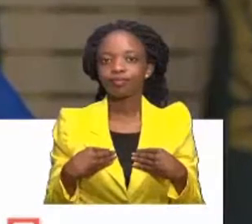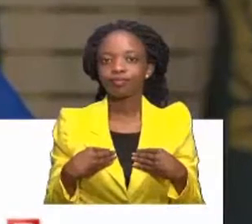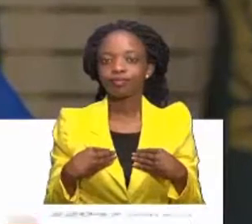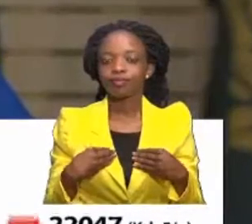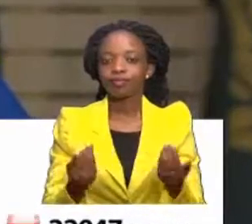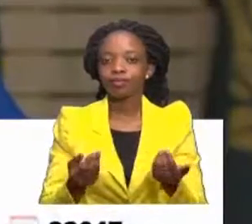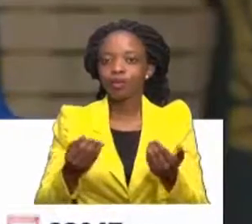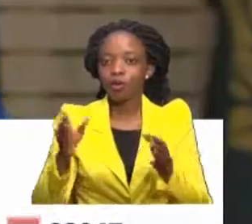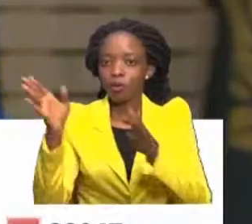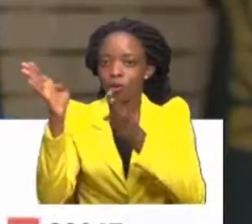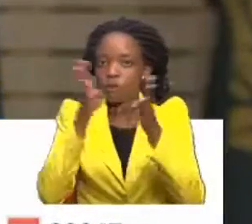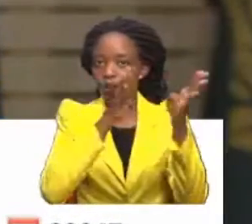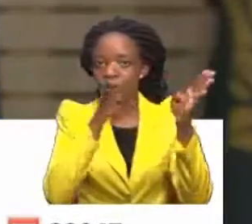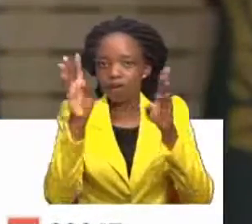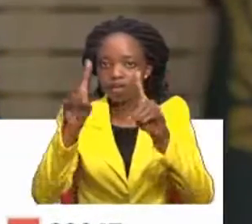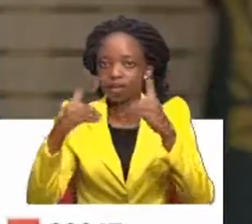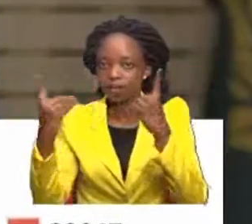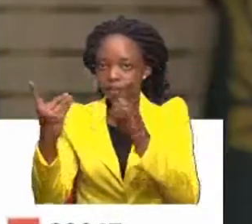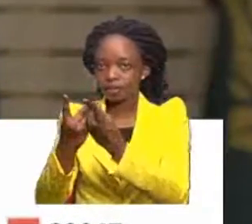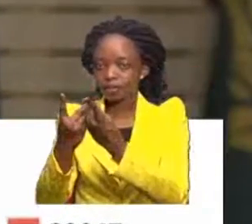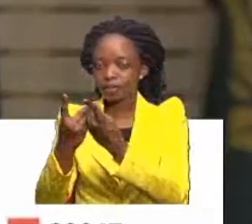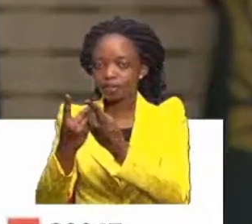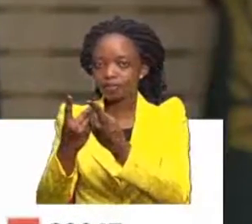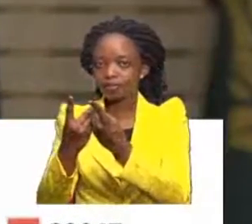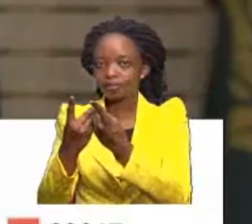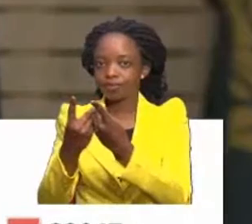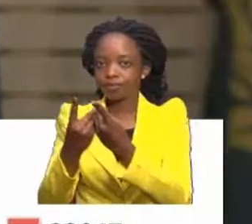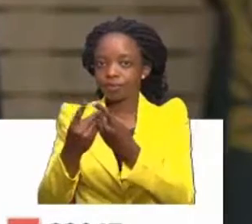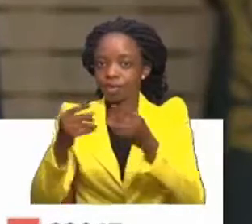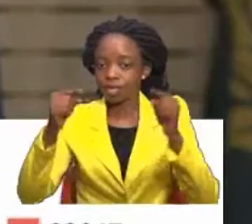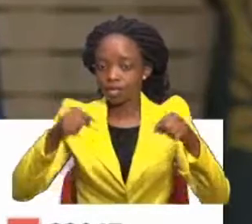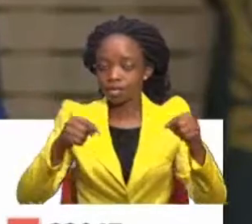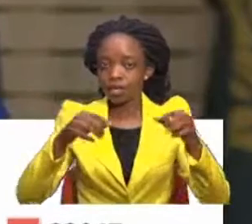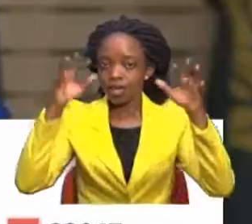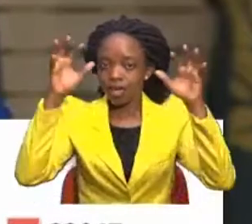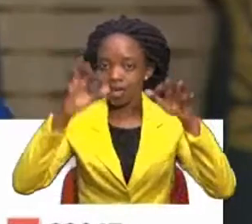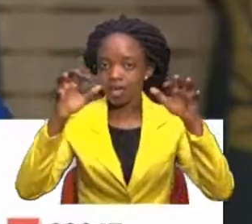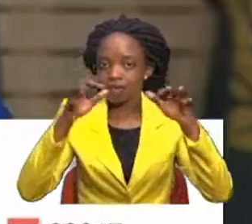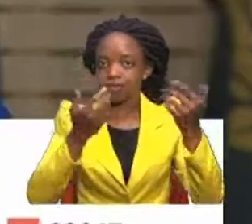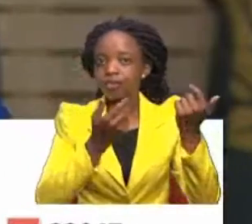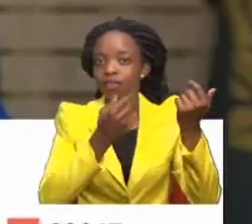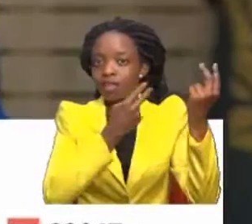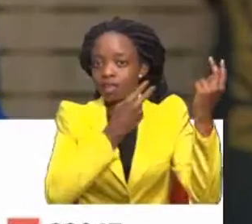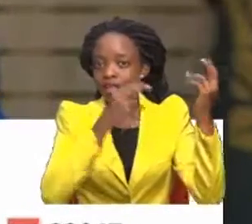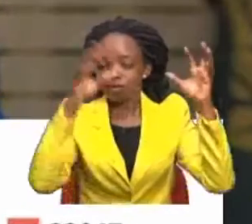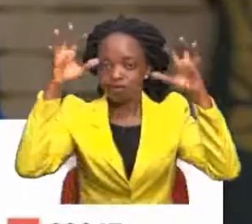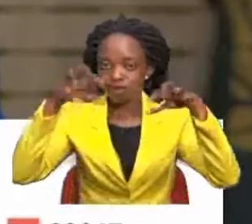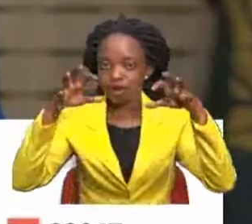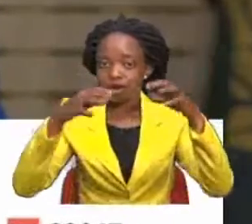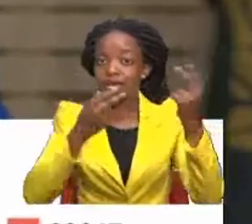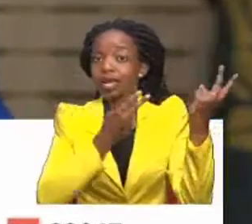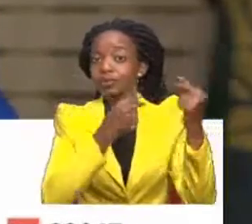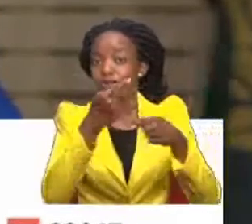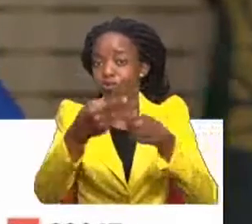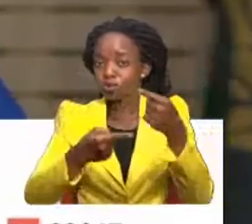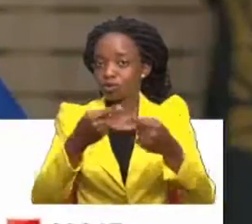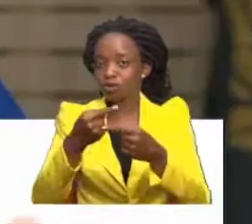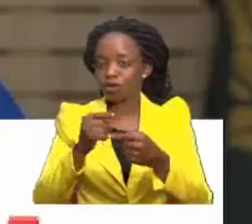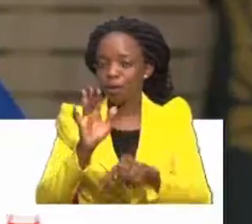the Meteorological Department weather forecast, the current heavy rains is expected to continue in most of the remaining days of the